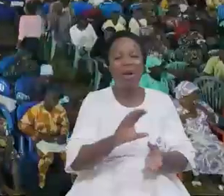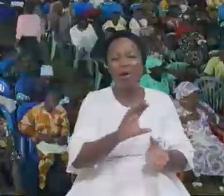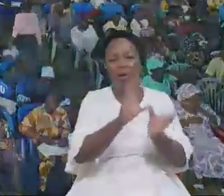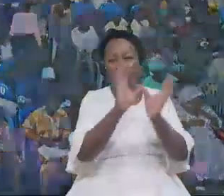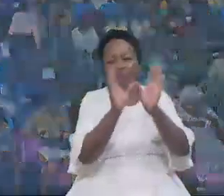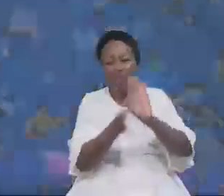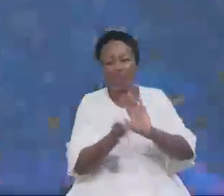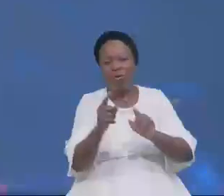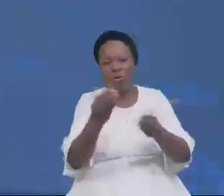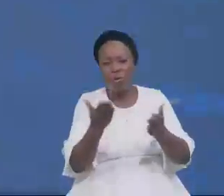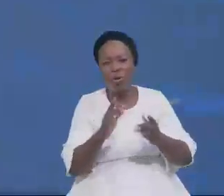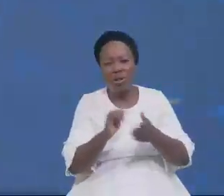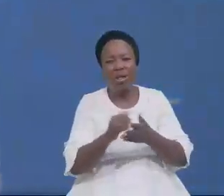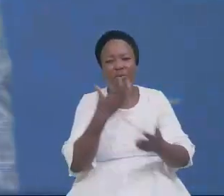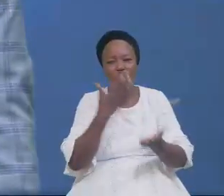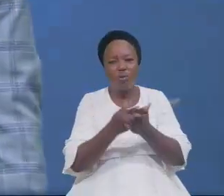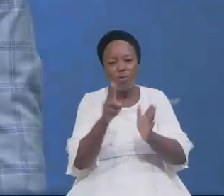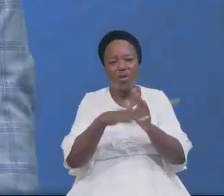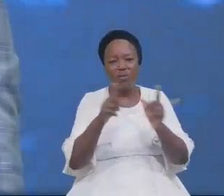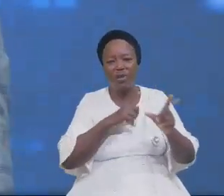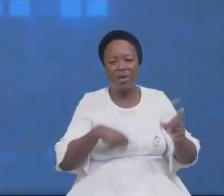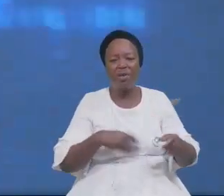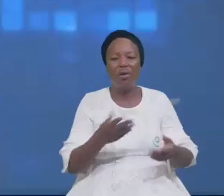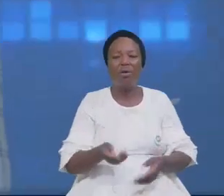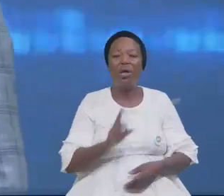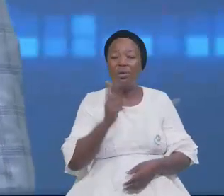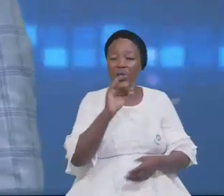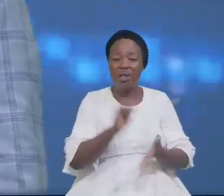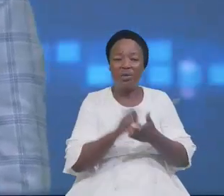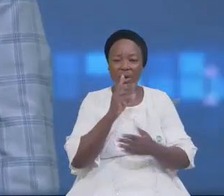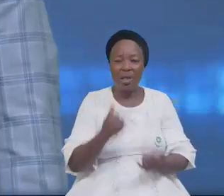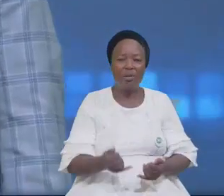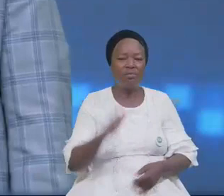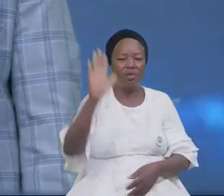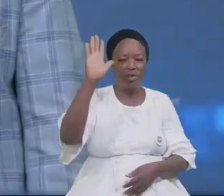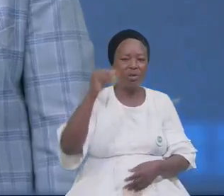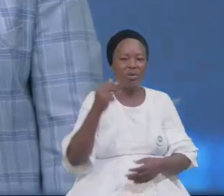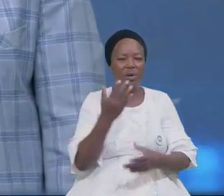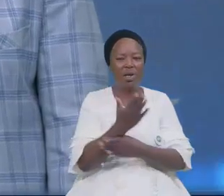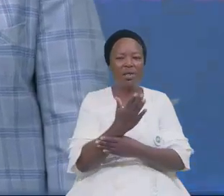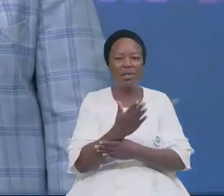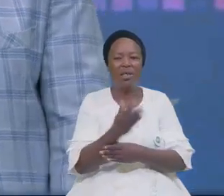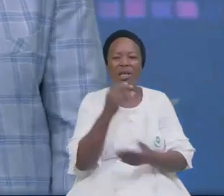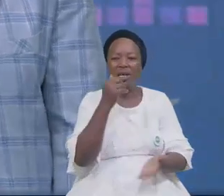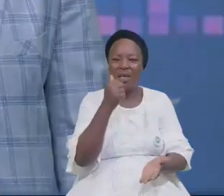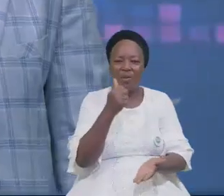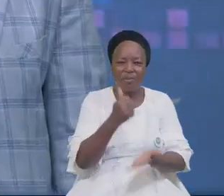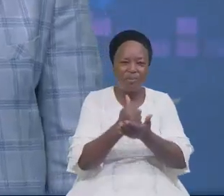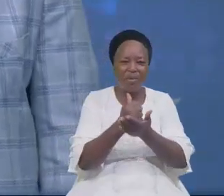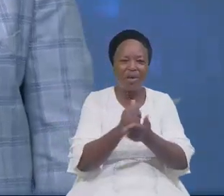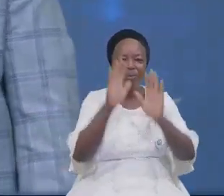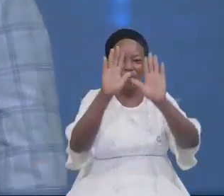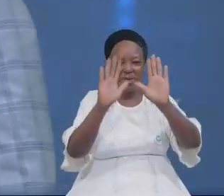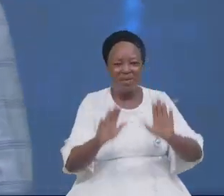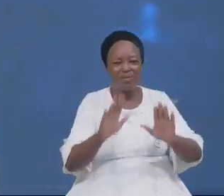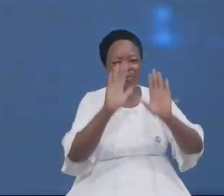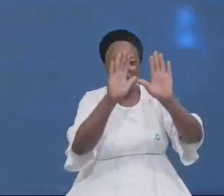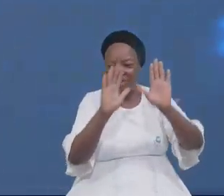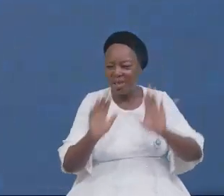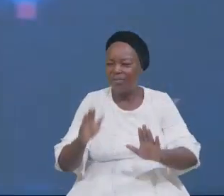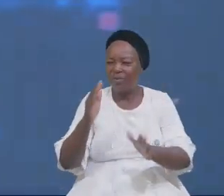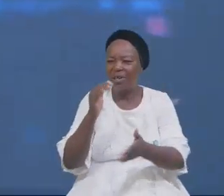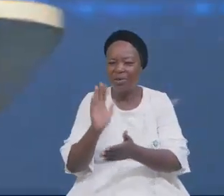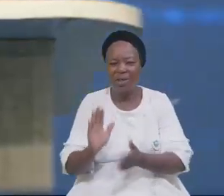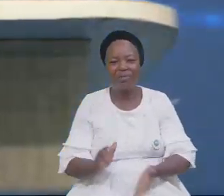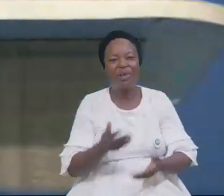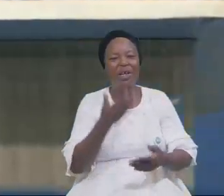that goodness of the Lord. Wherever you are, you raise up your hand. Amen. Wonderful, wonderful, wonderful. Raise up